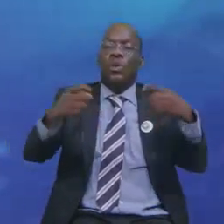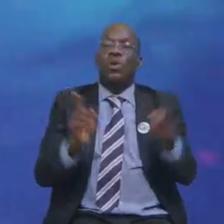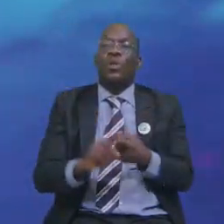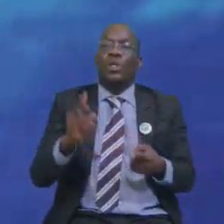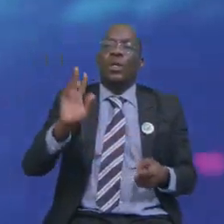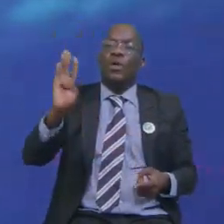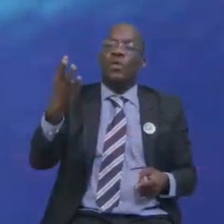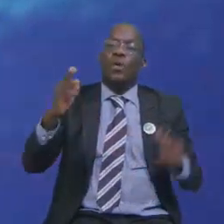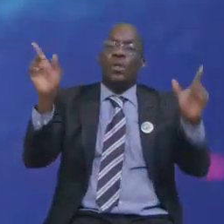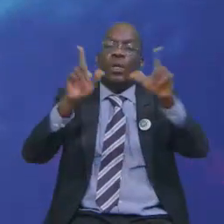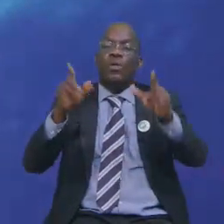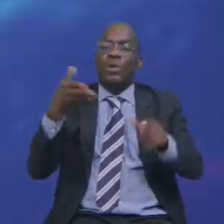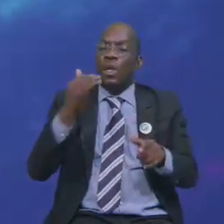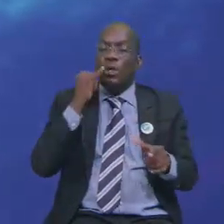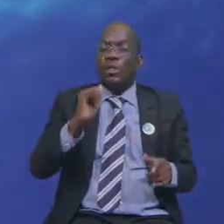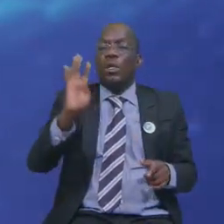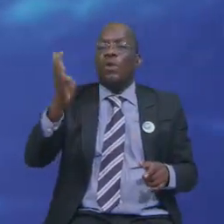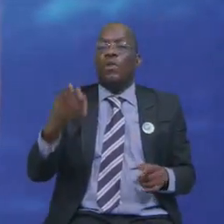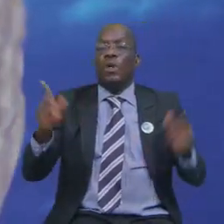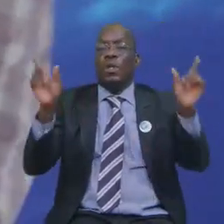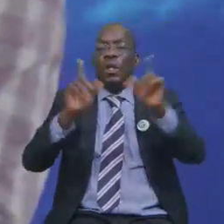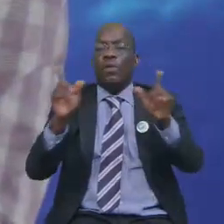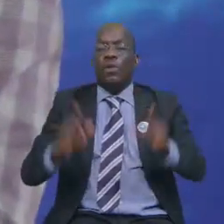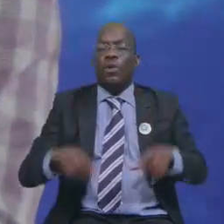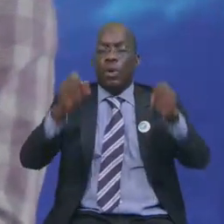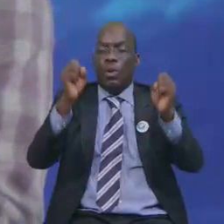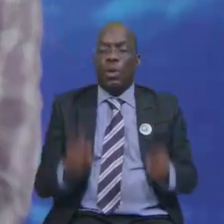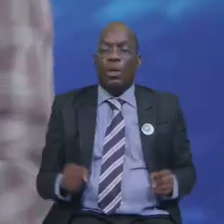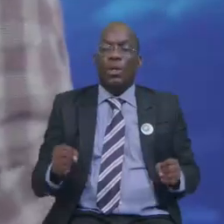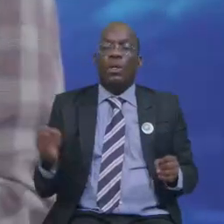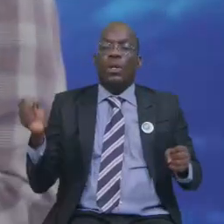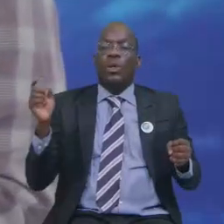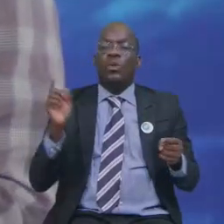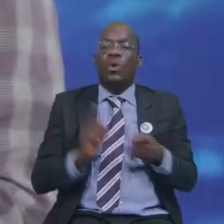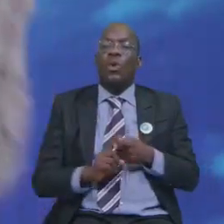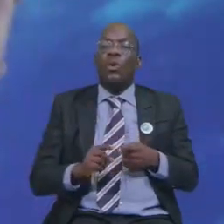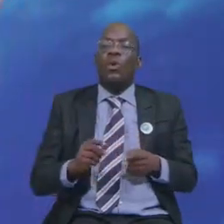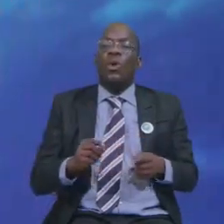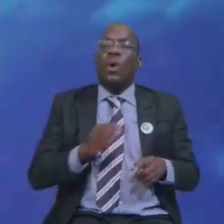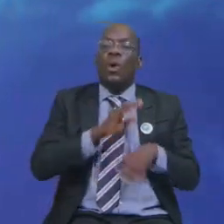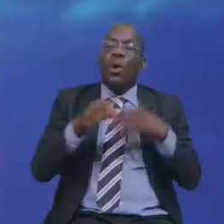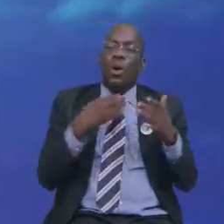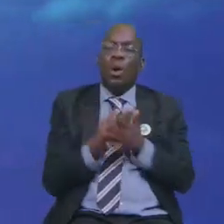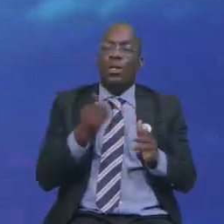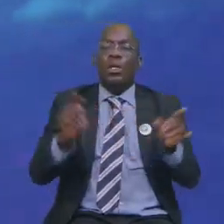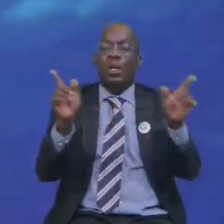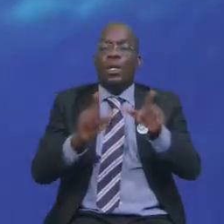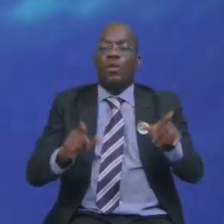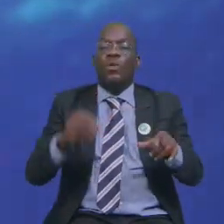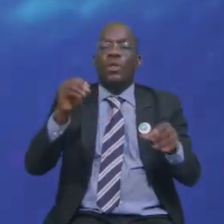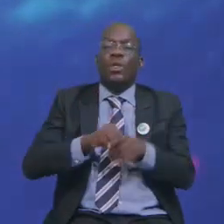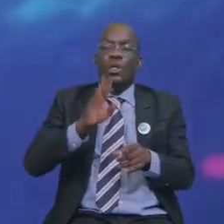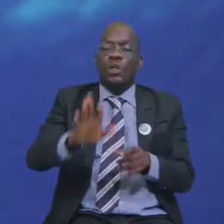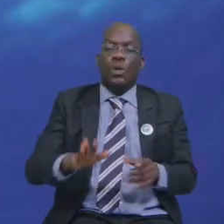level, and there is a fourth degree up to degree four dynamite in your life, that no